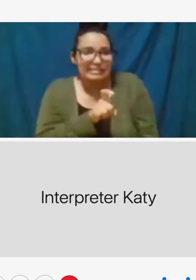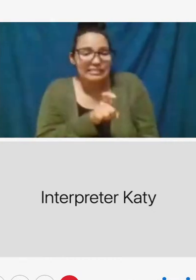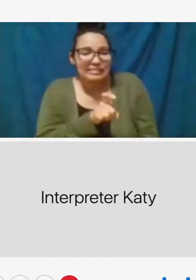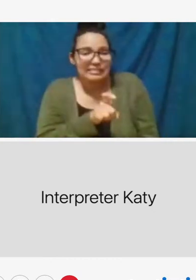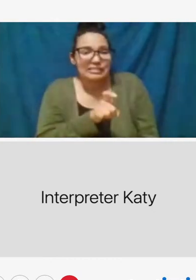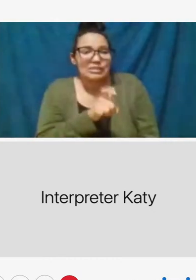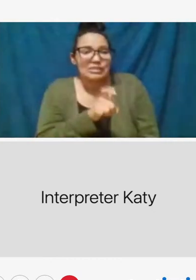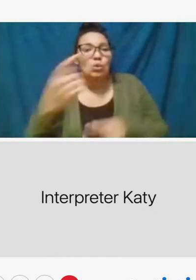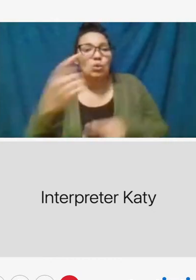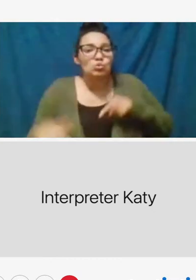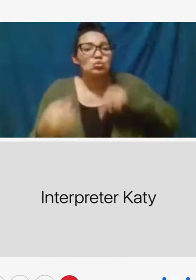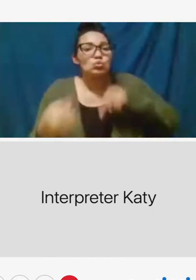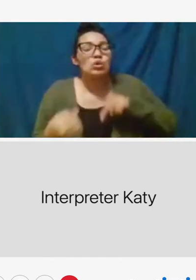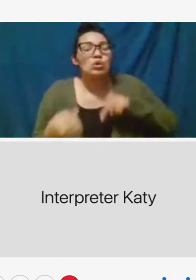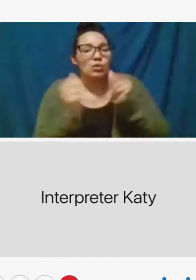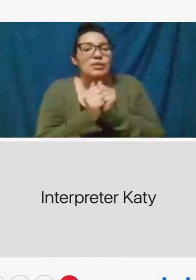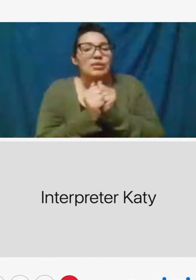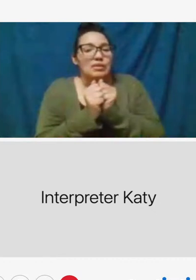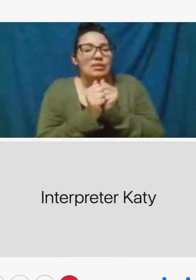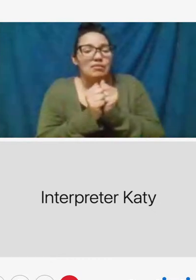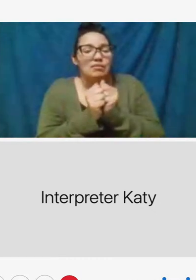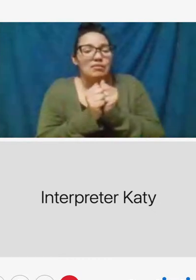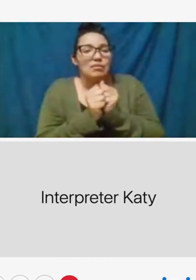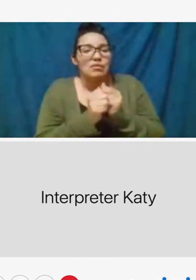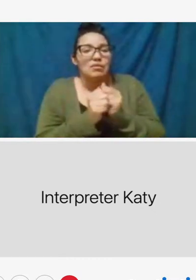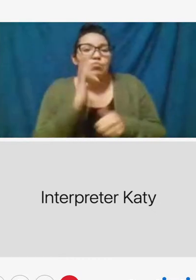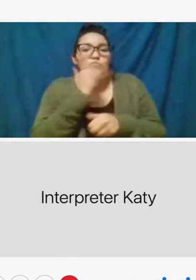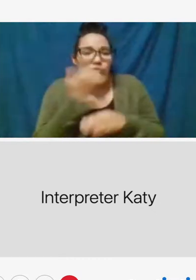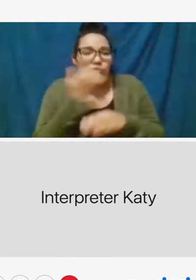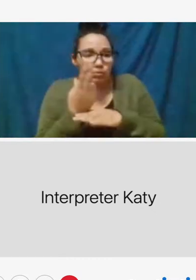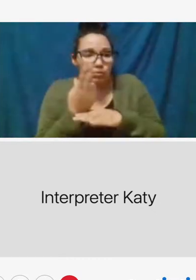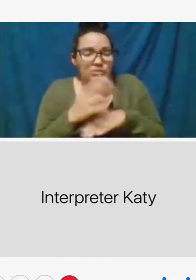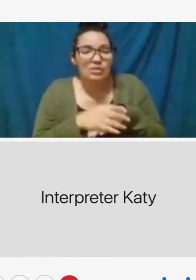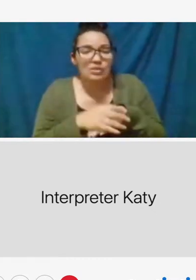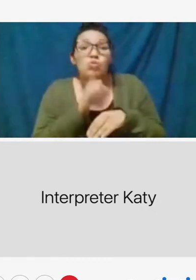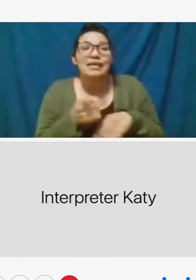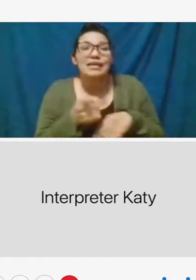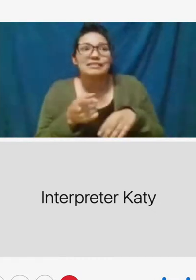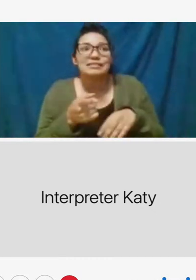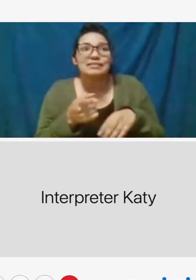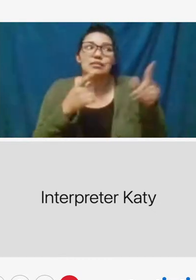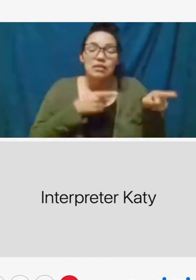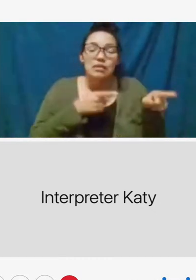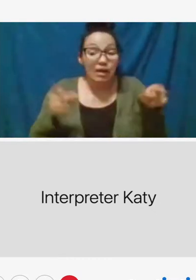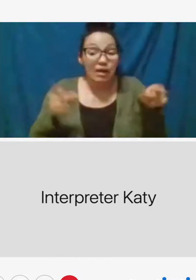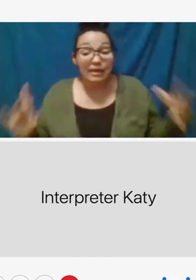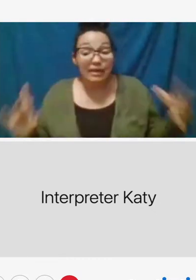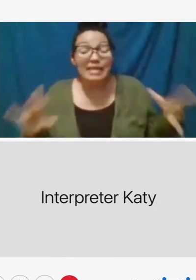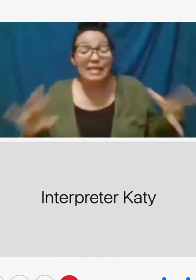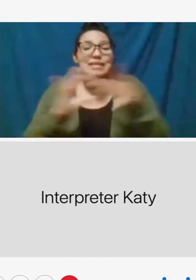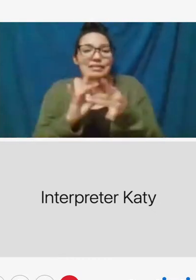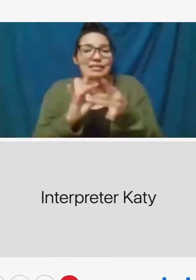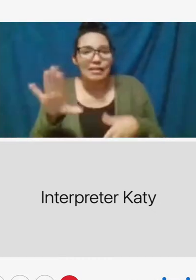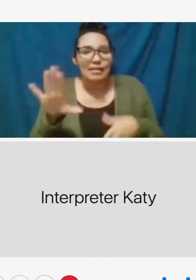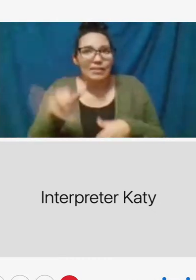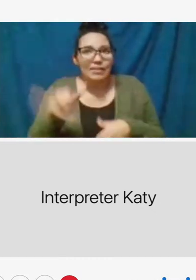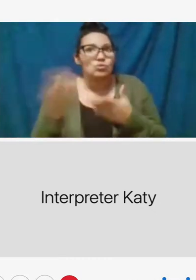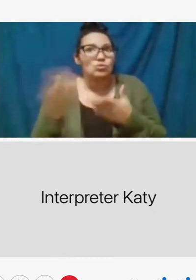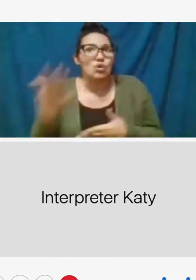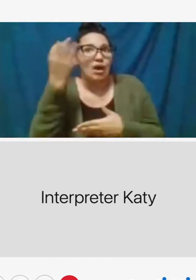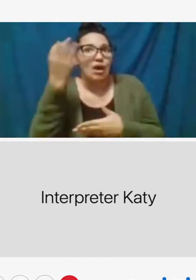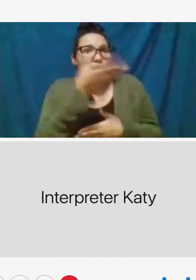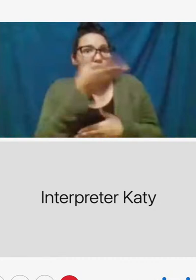abuse it's really just a matter of linking and connecting them and being aware that the resource is there that's the other reason why our case management program is so